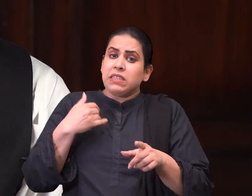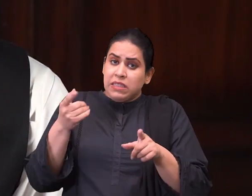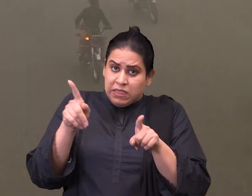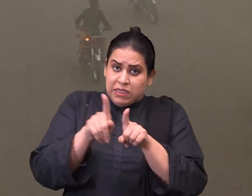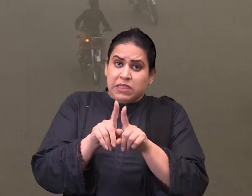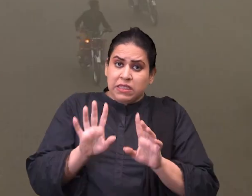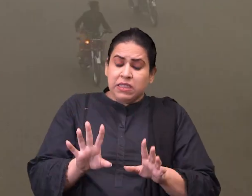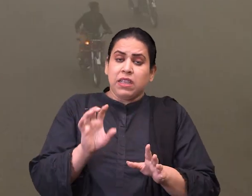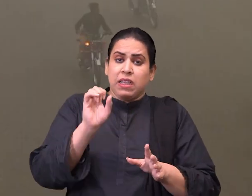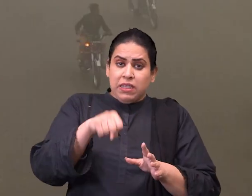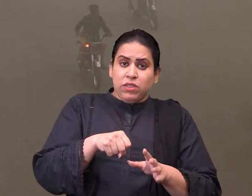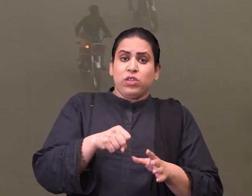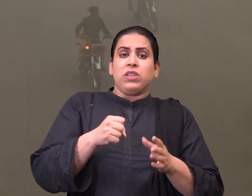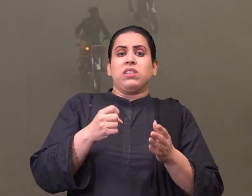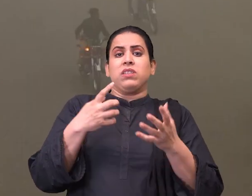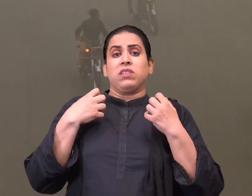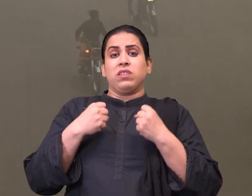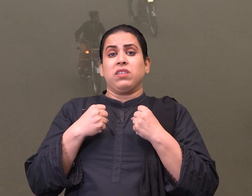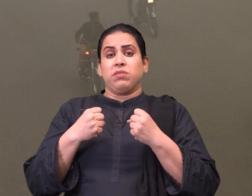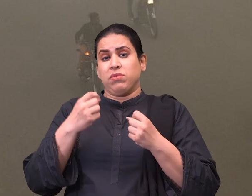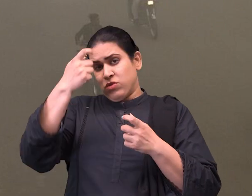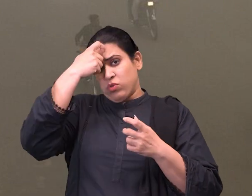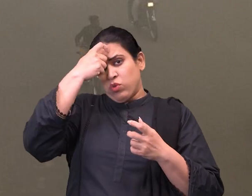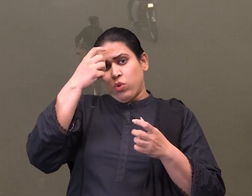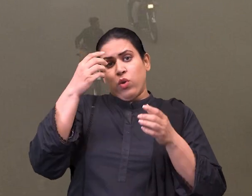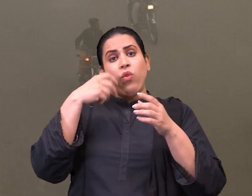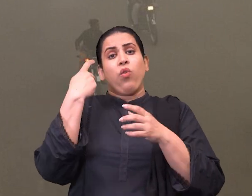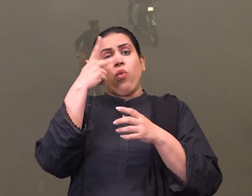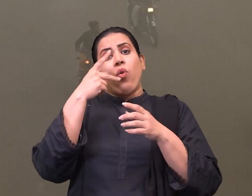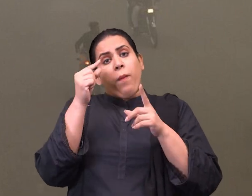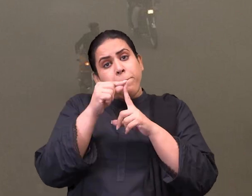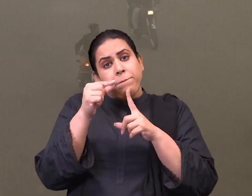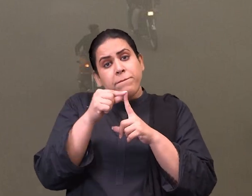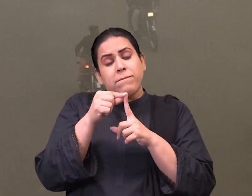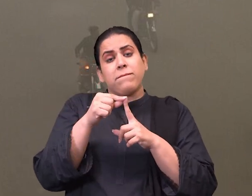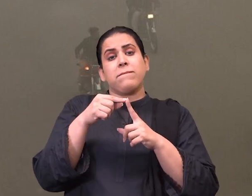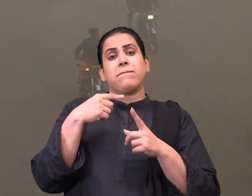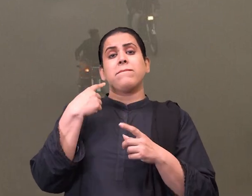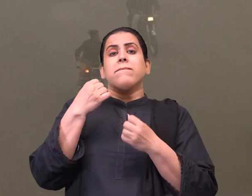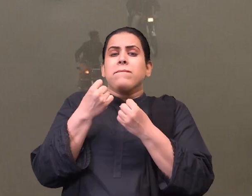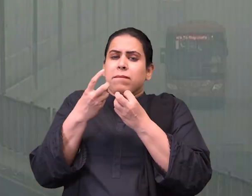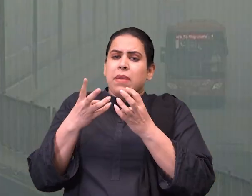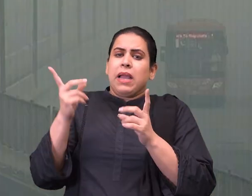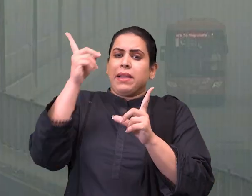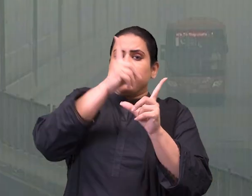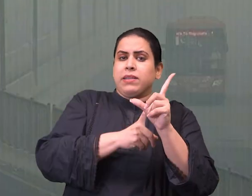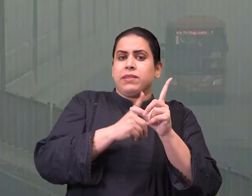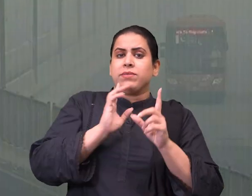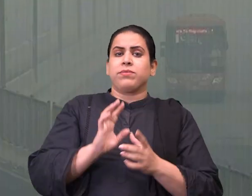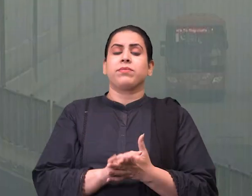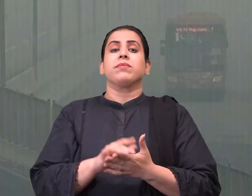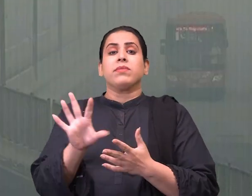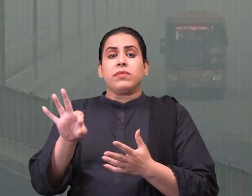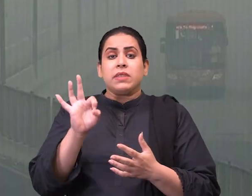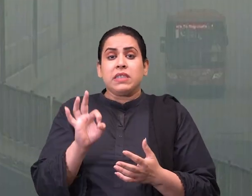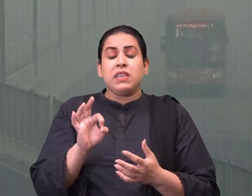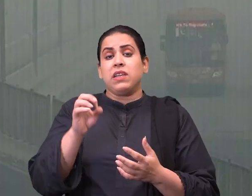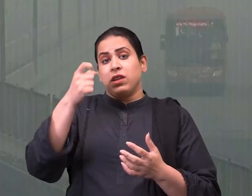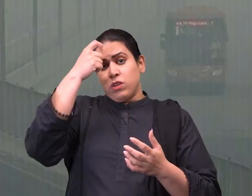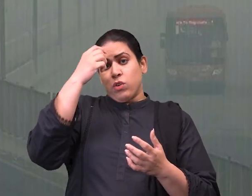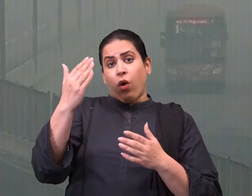being exacerbated as well due to this troubling issue, which Pakistan has been suffering from for many years